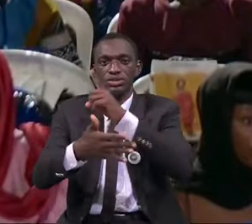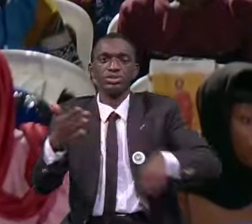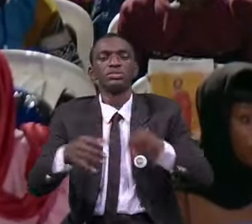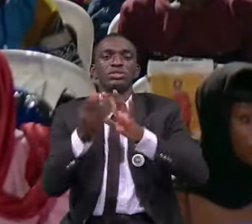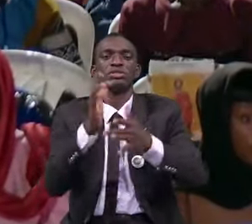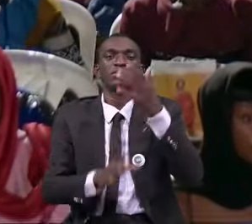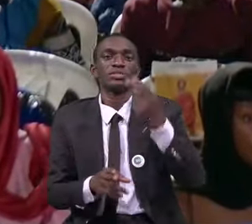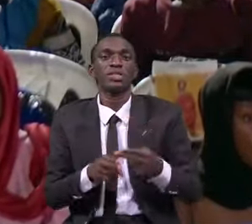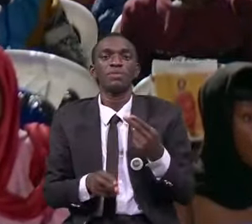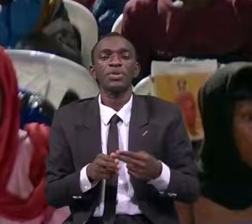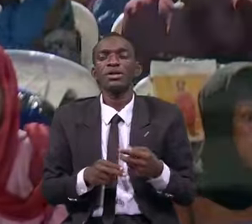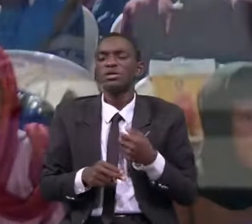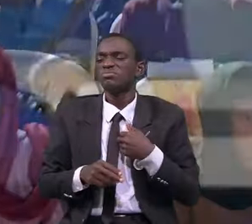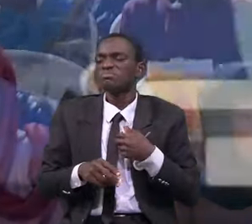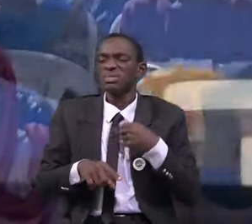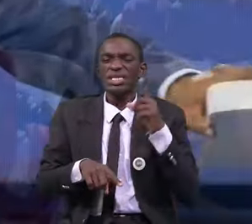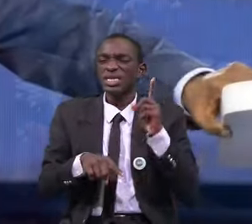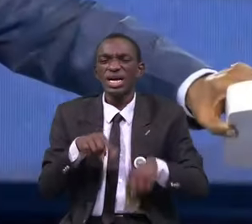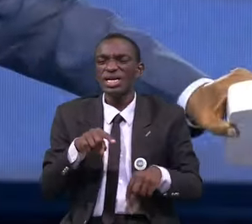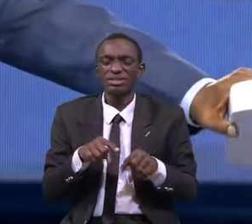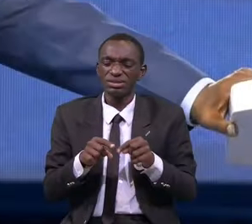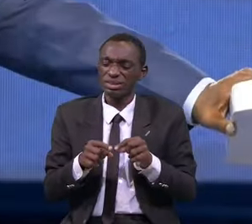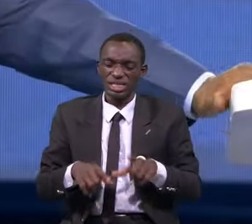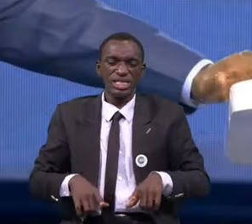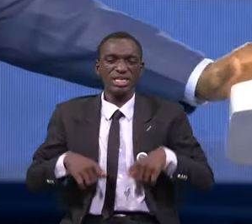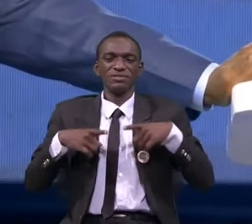I cannot walk upright